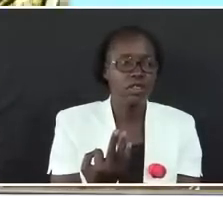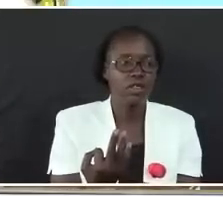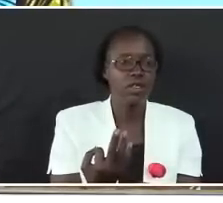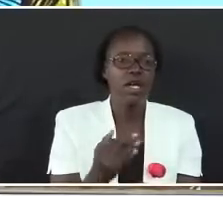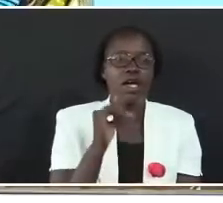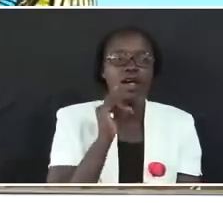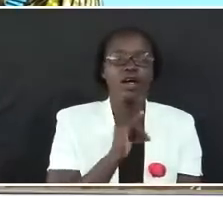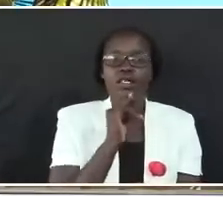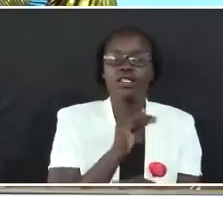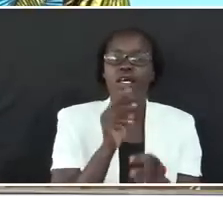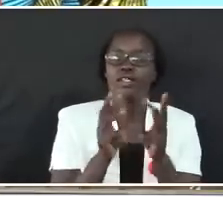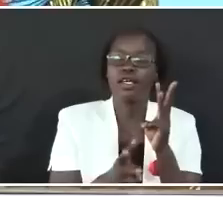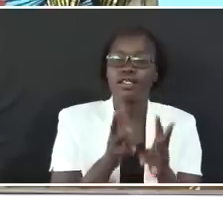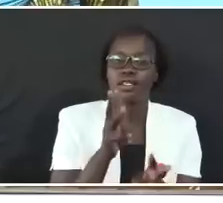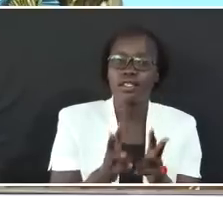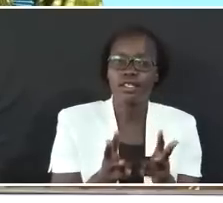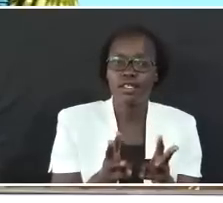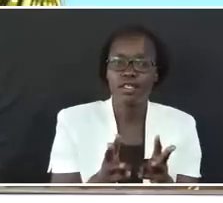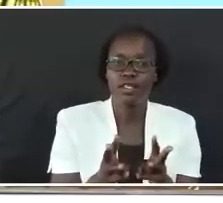33. Isaiah